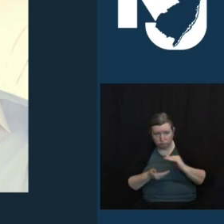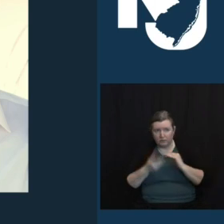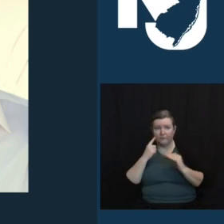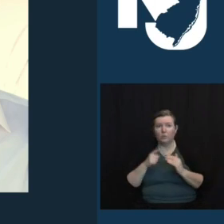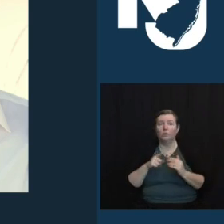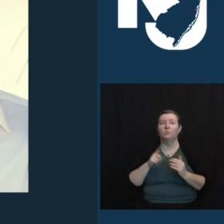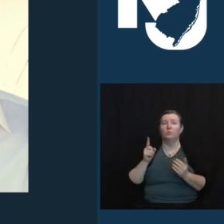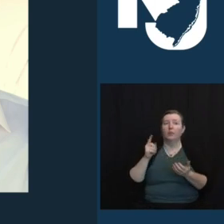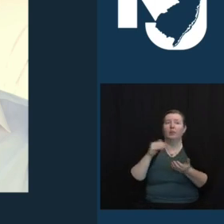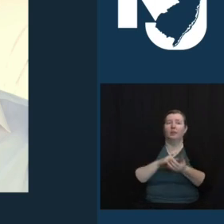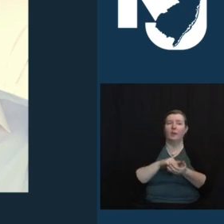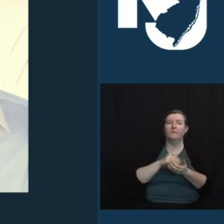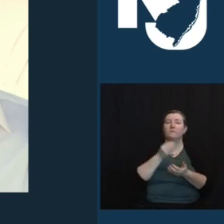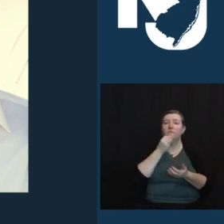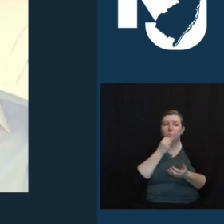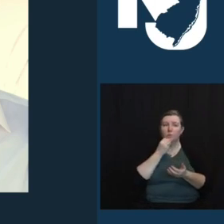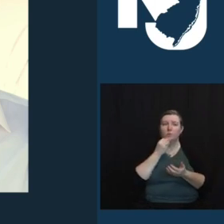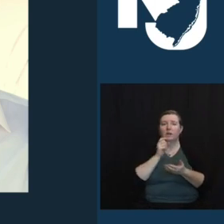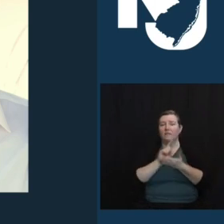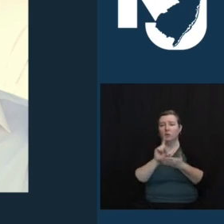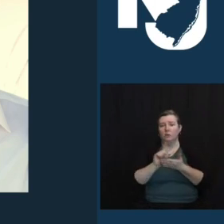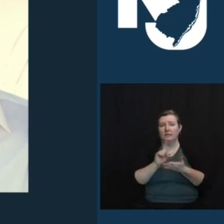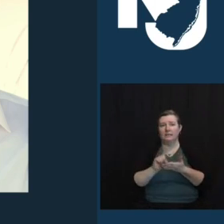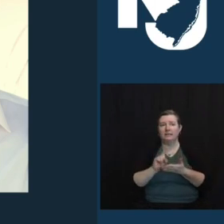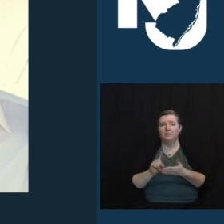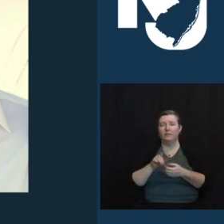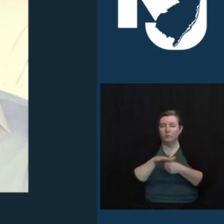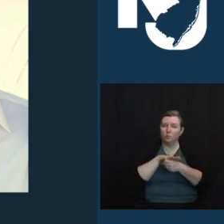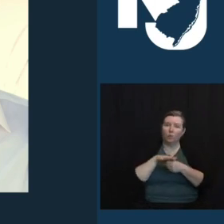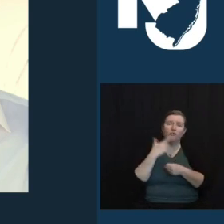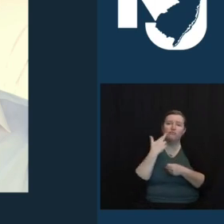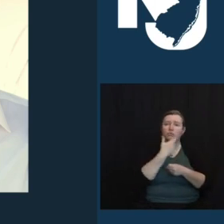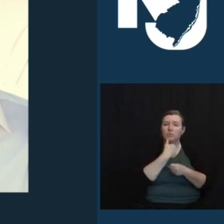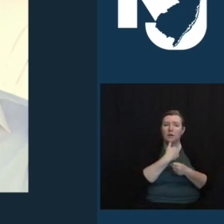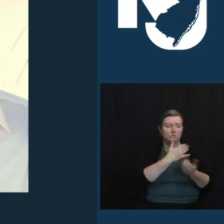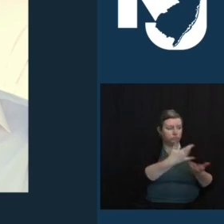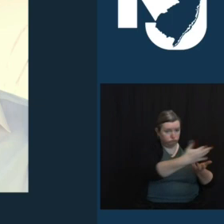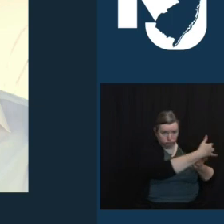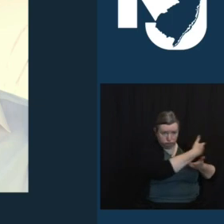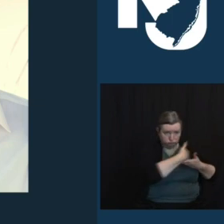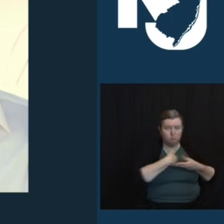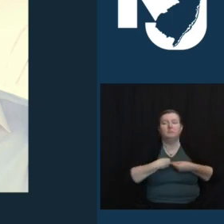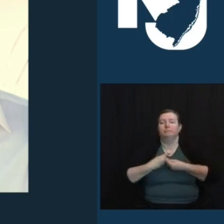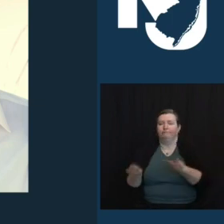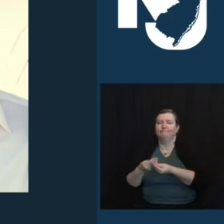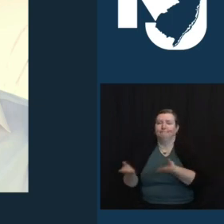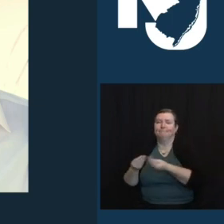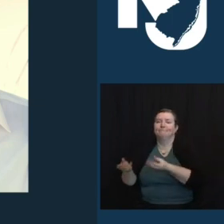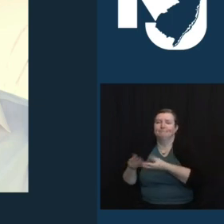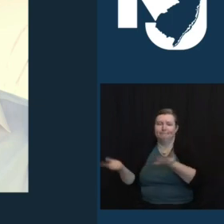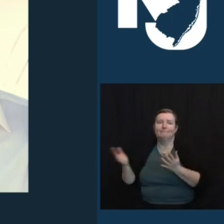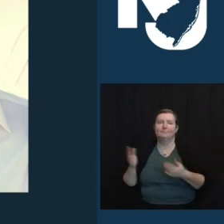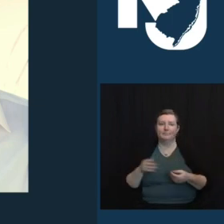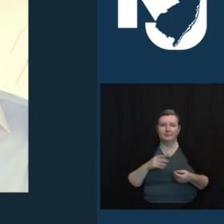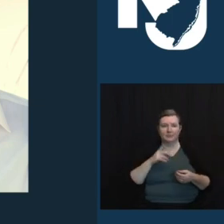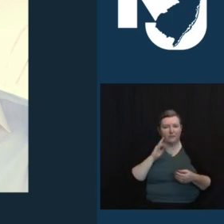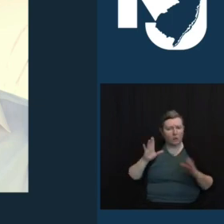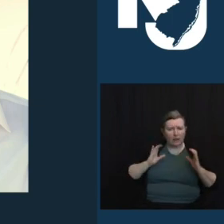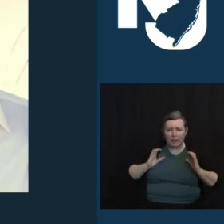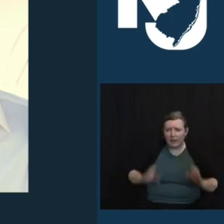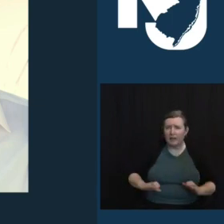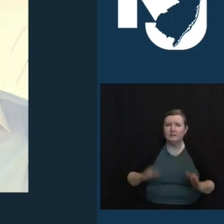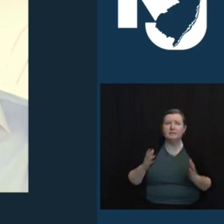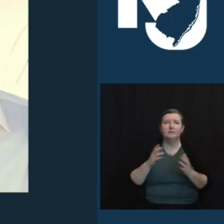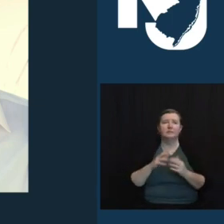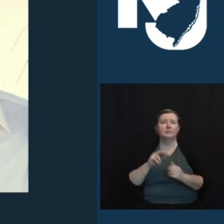local restaurants for the next 4 months. A true win-win for their clients and the Jersey Shore's small business community, especially its